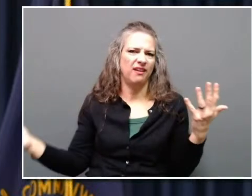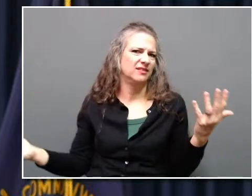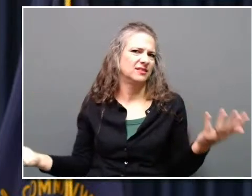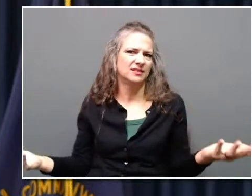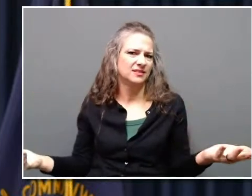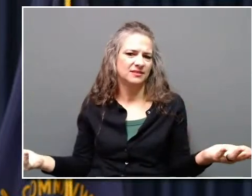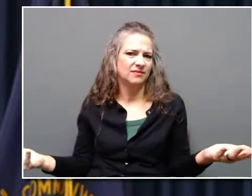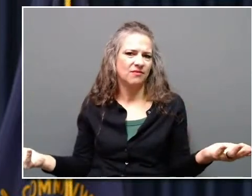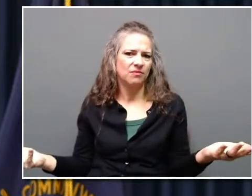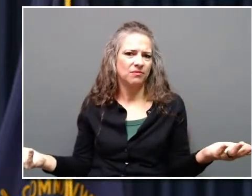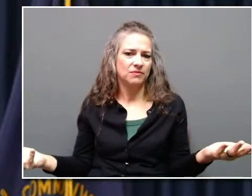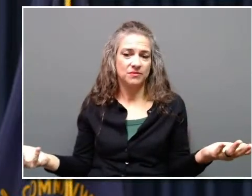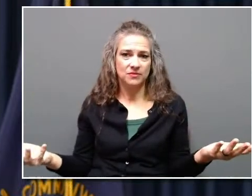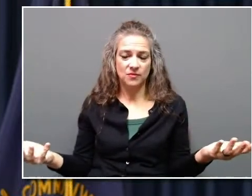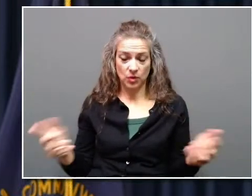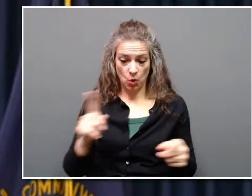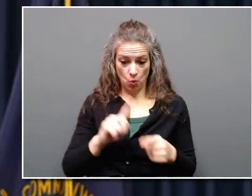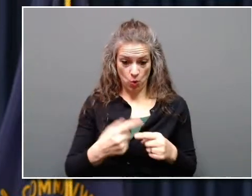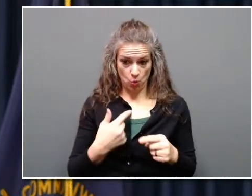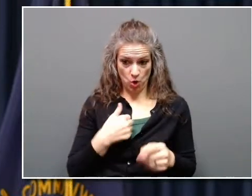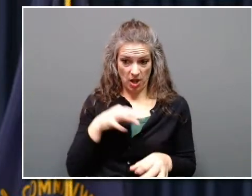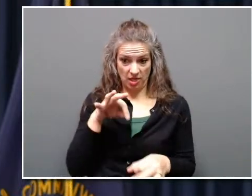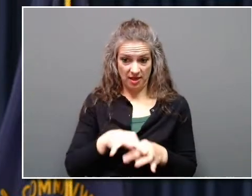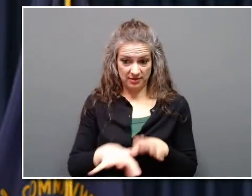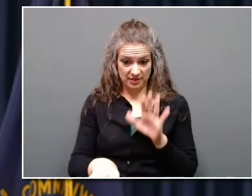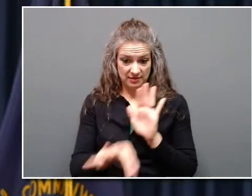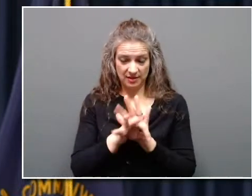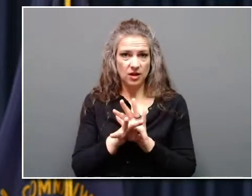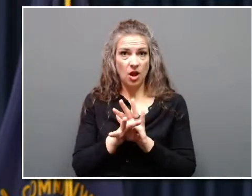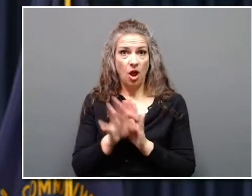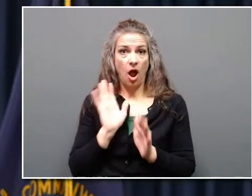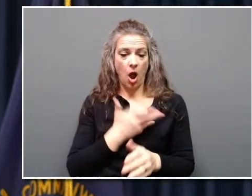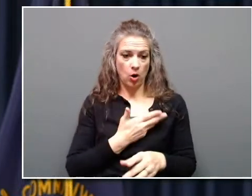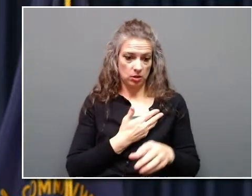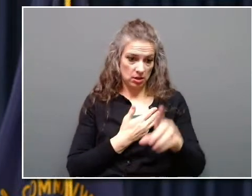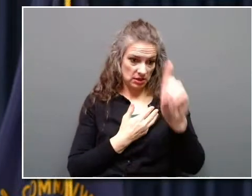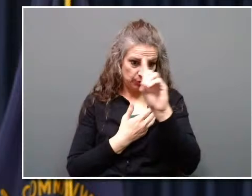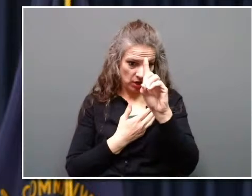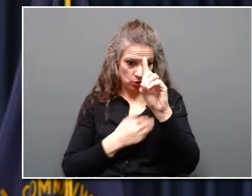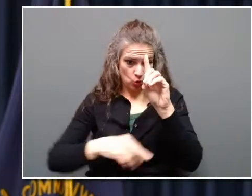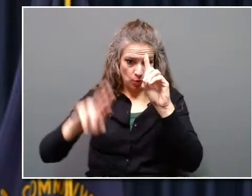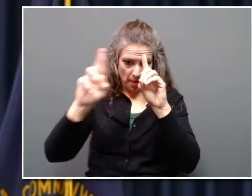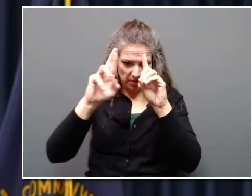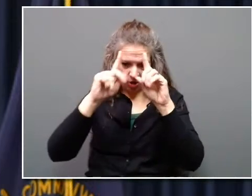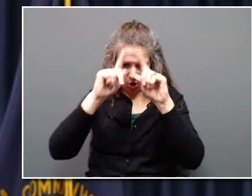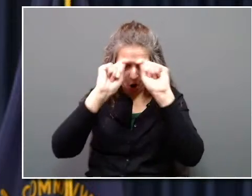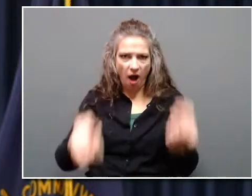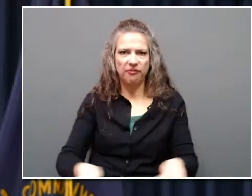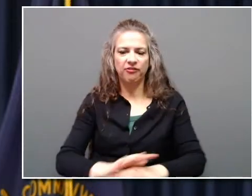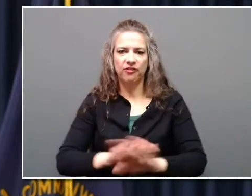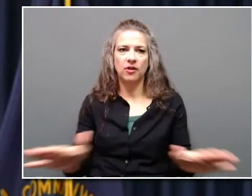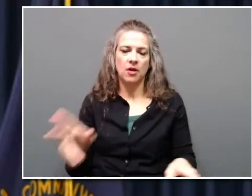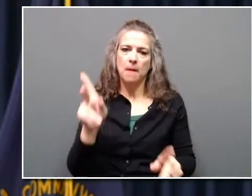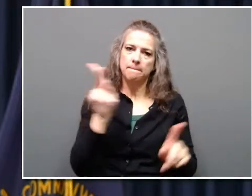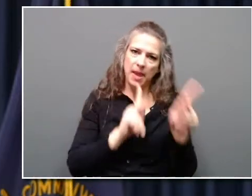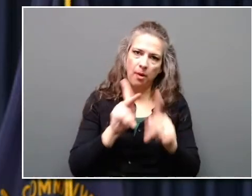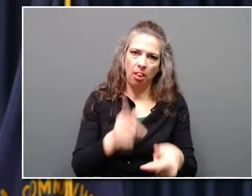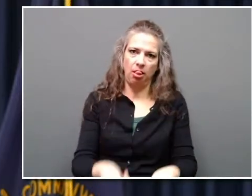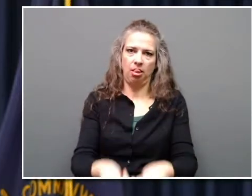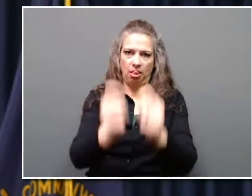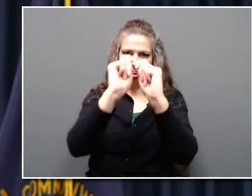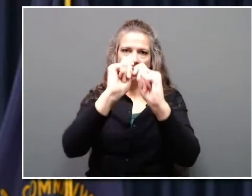we're elected, we're supposed to take off the partisan hat and do the will of the people, and it's time that we do